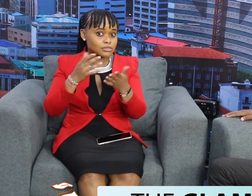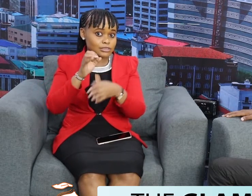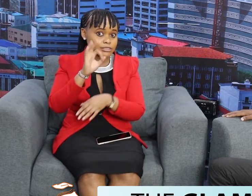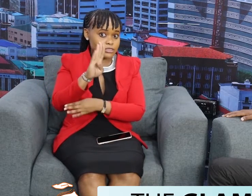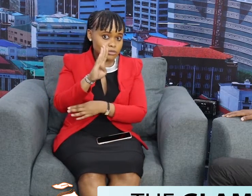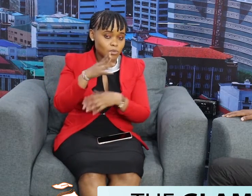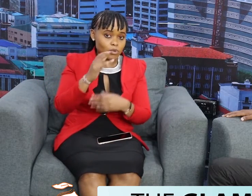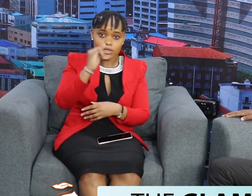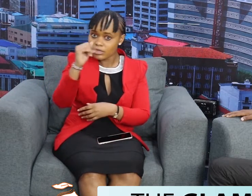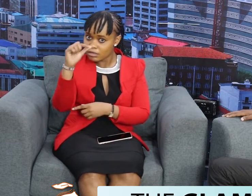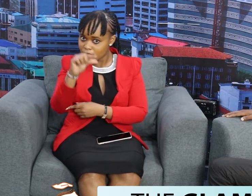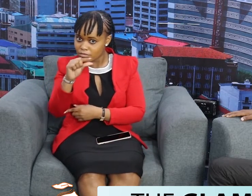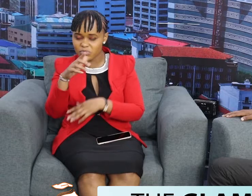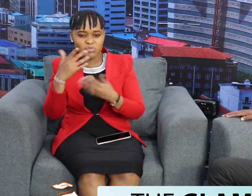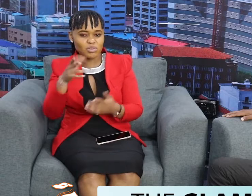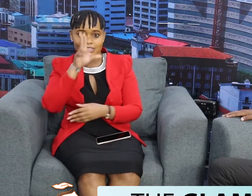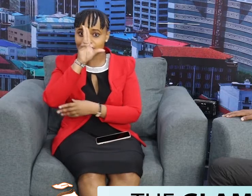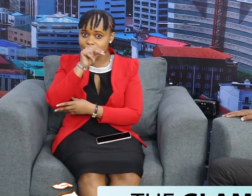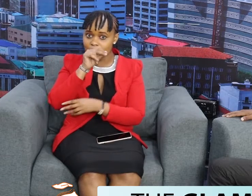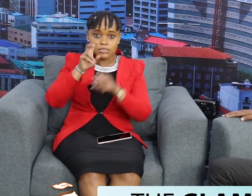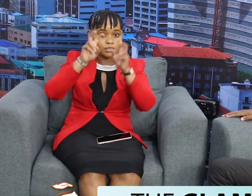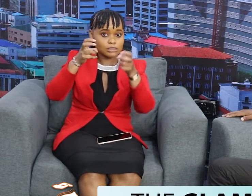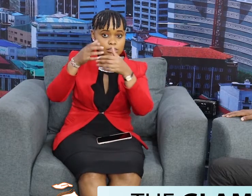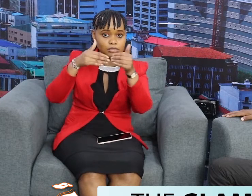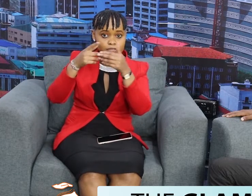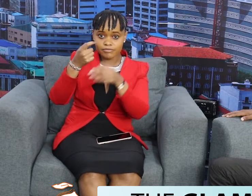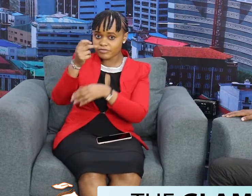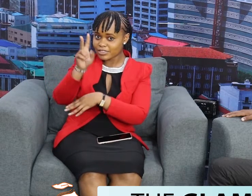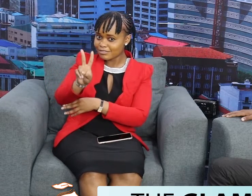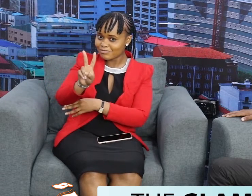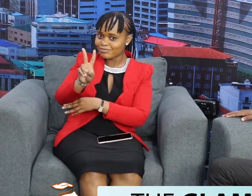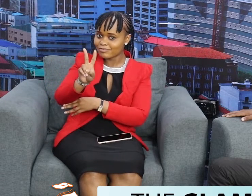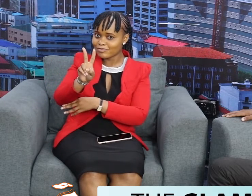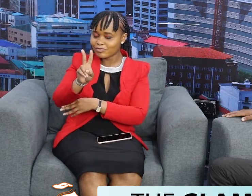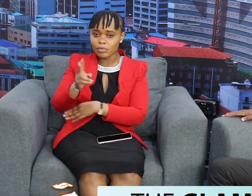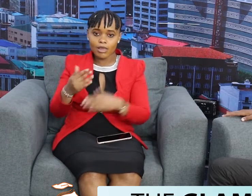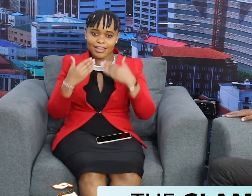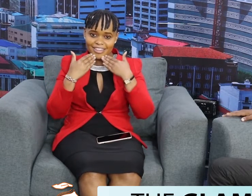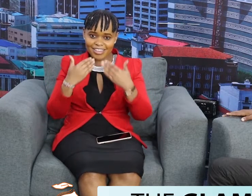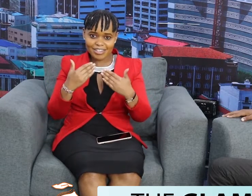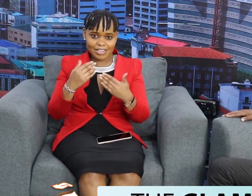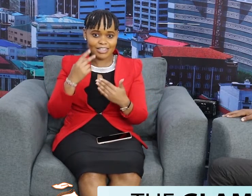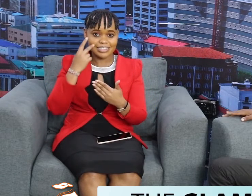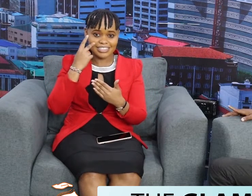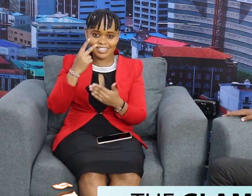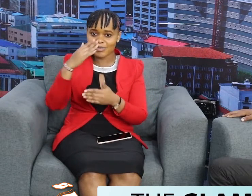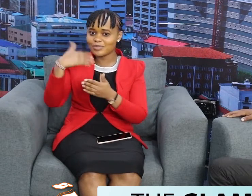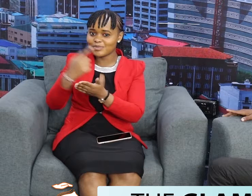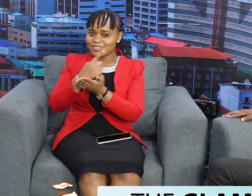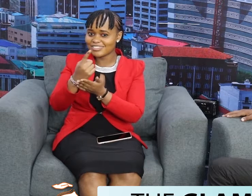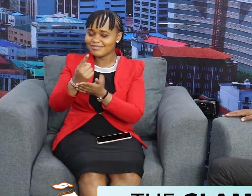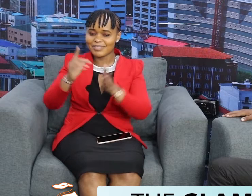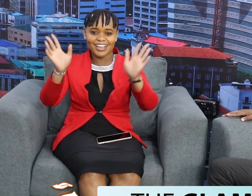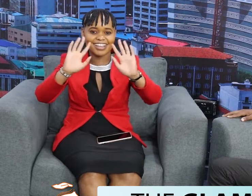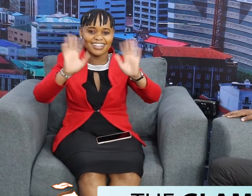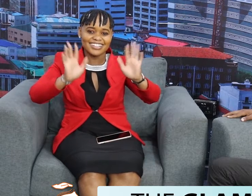Remember to join us on our social media platform, Facebook, Instagram, Twitter, and our live TV coverage at